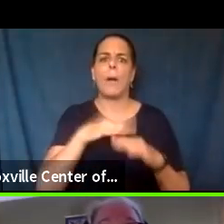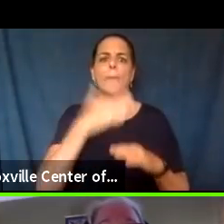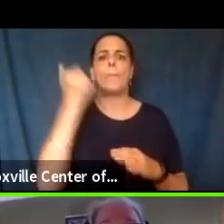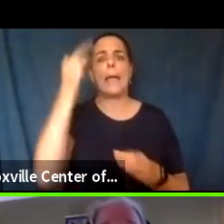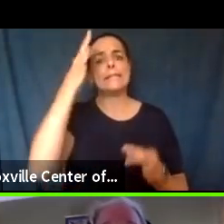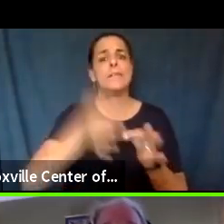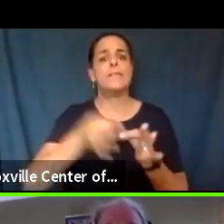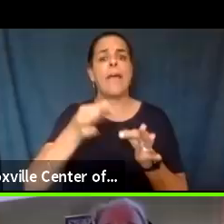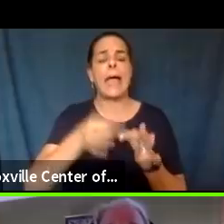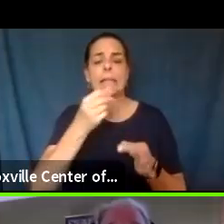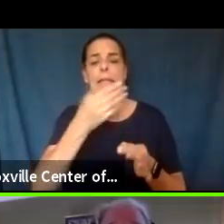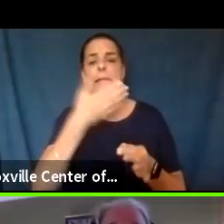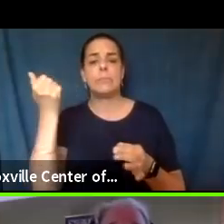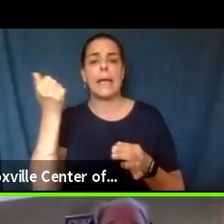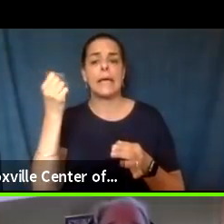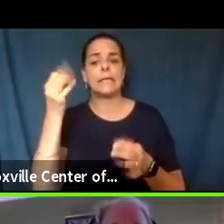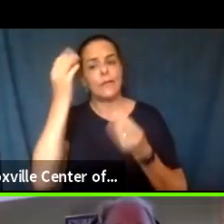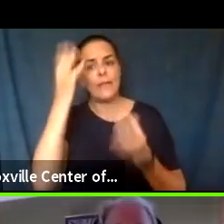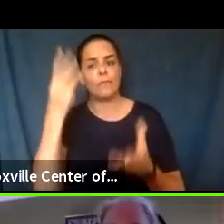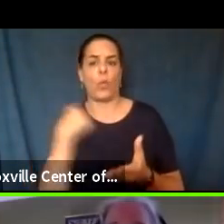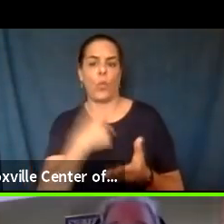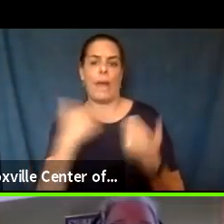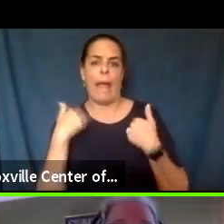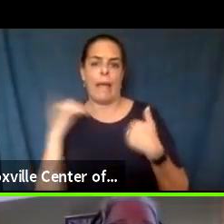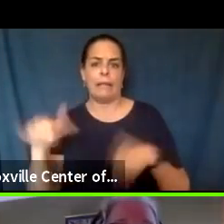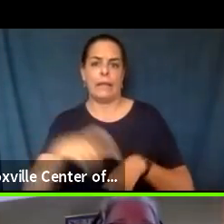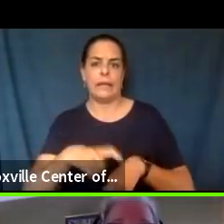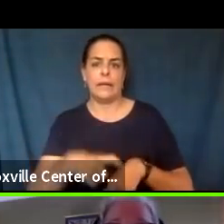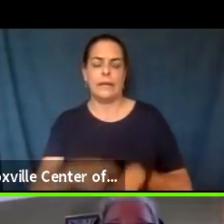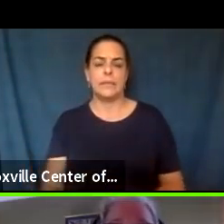the best information we have available.